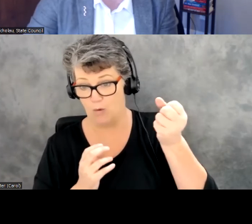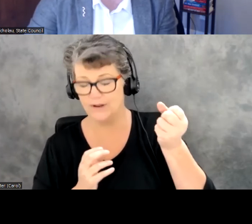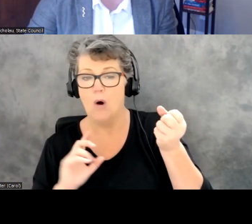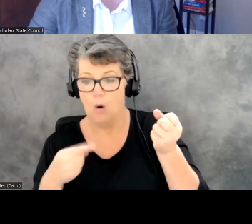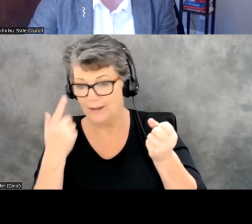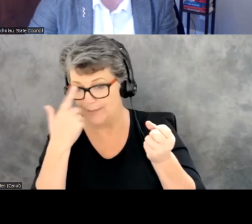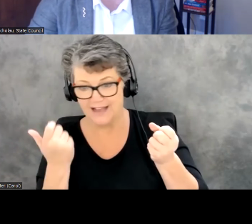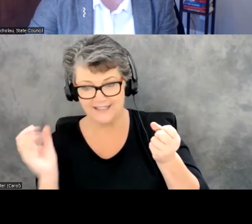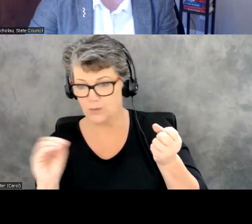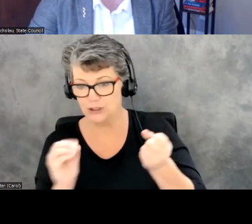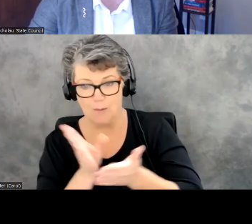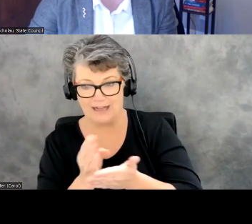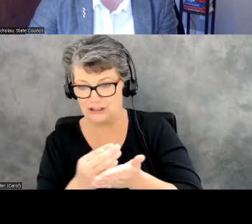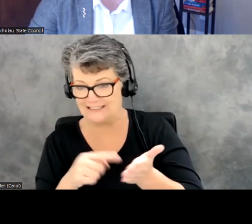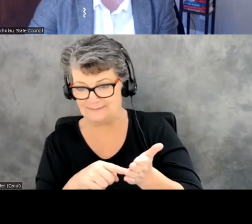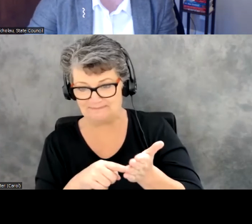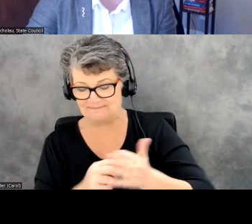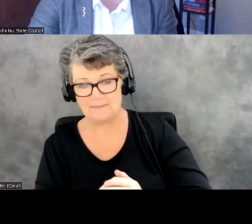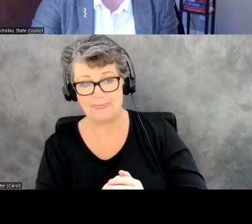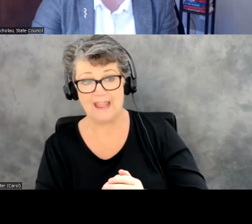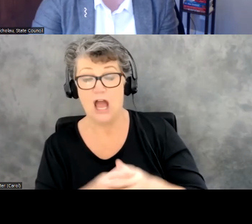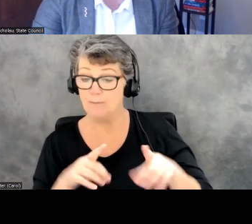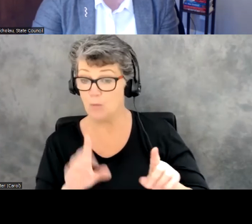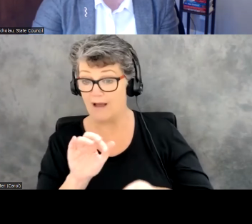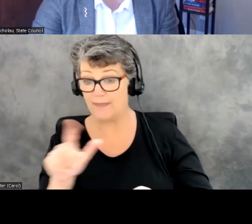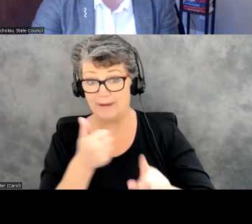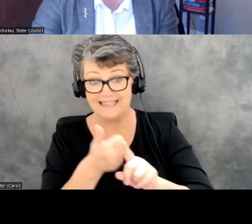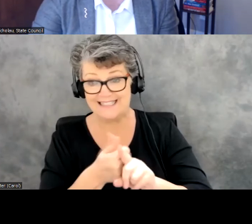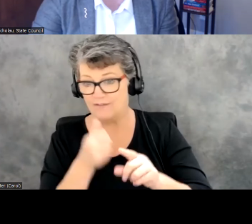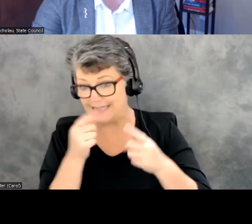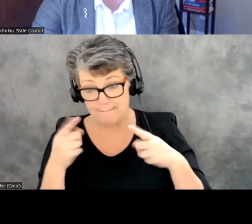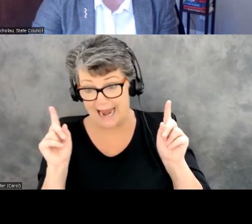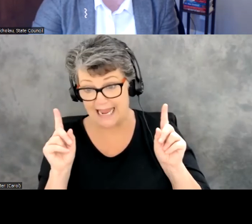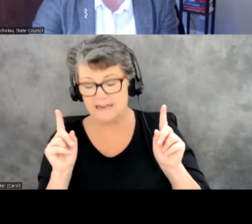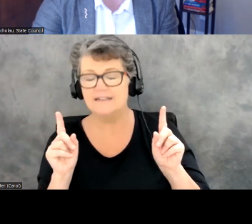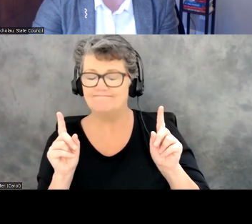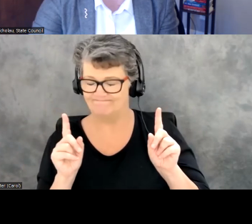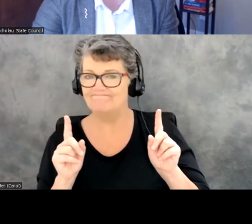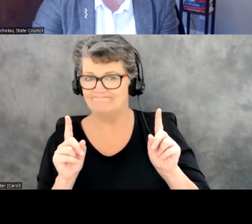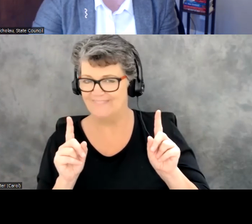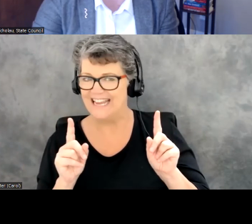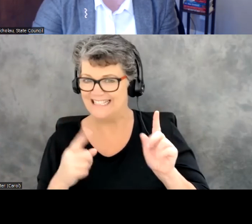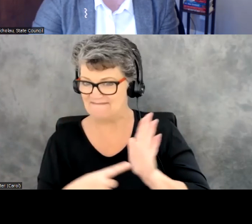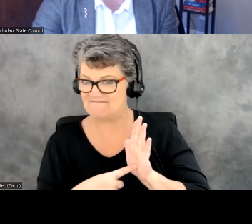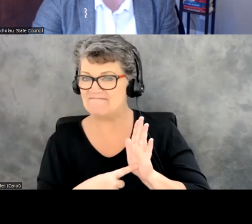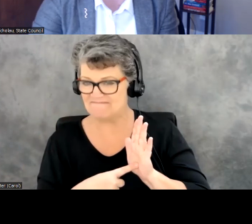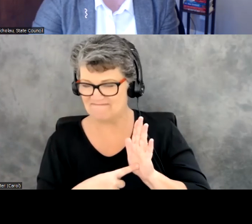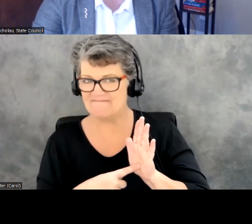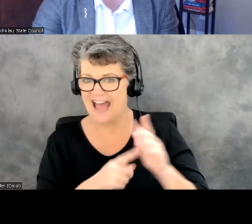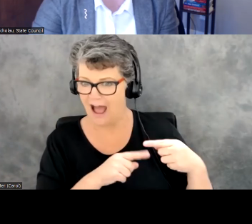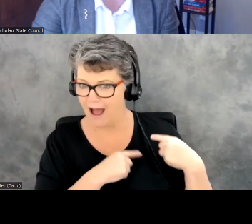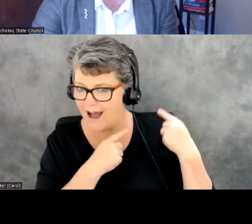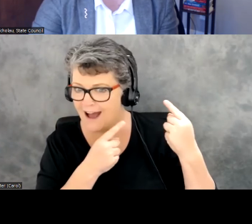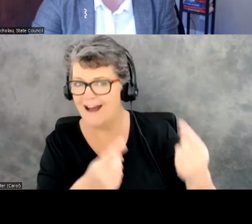budget appropriation. But while the bill didn't make it, it is an indication how far it got, how